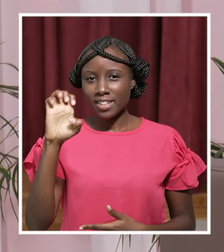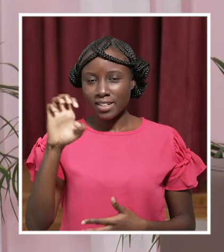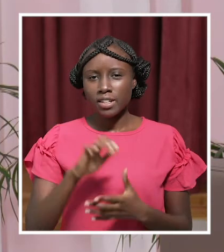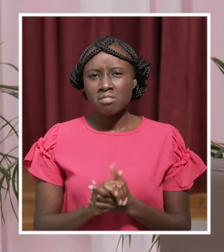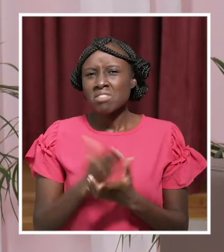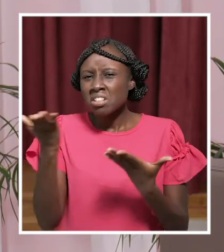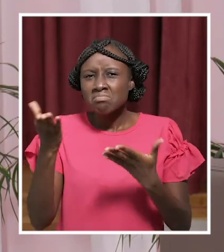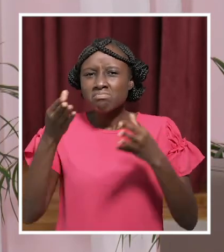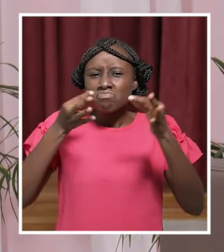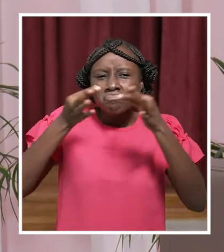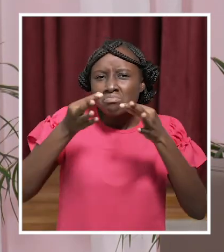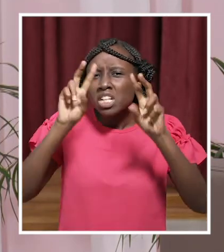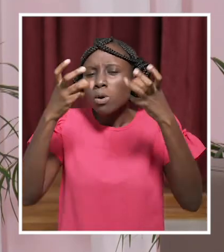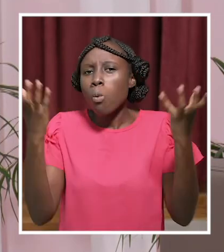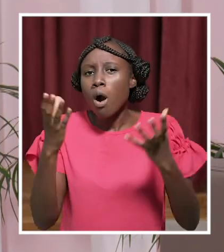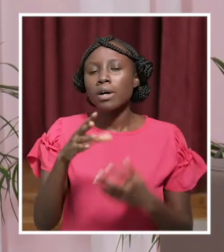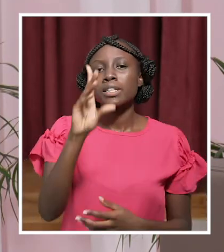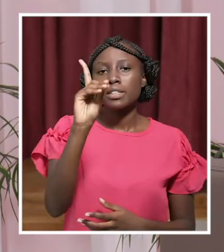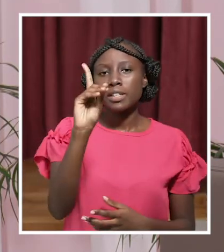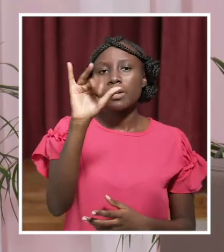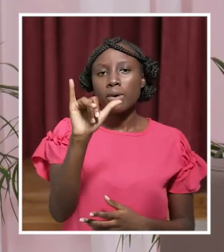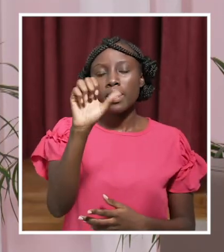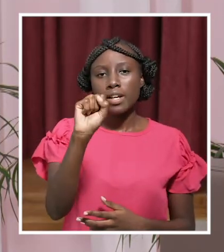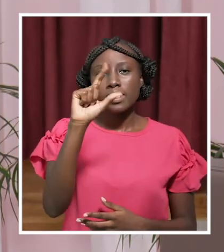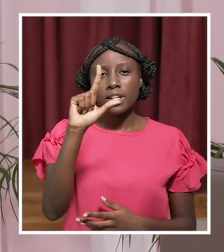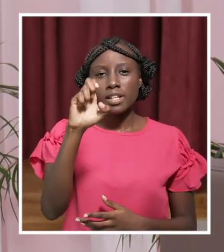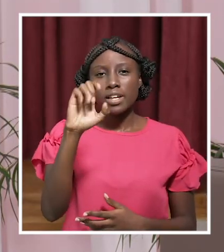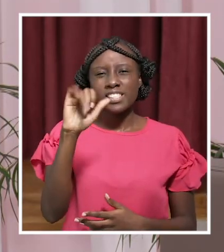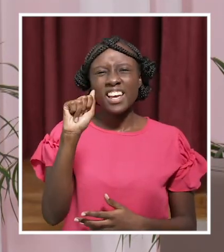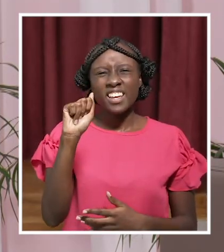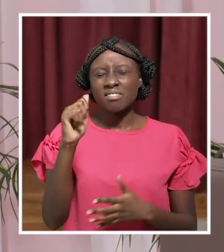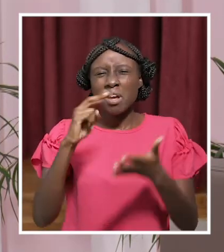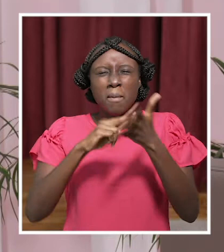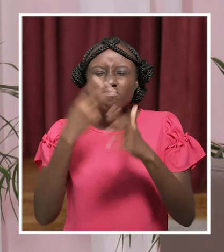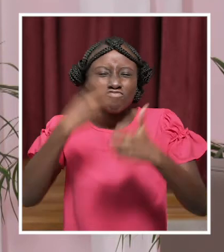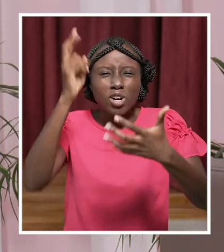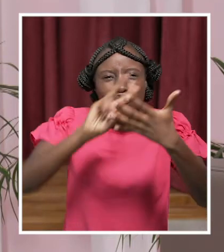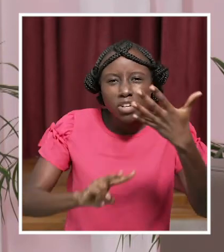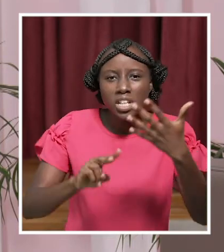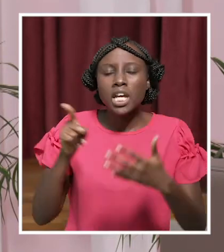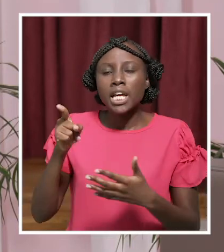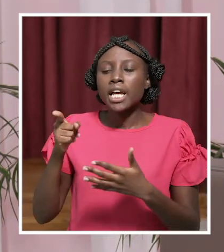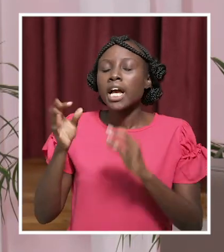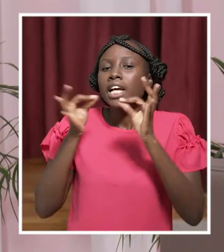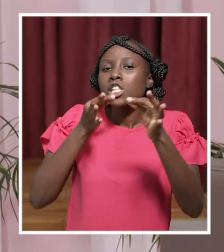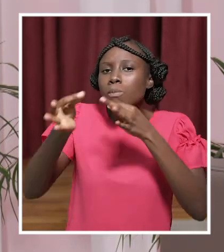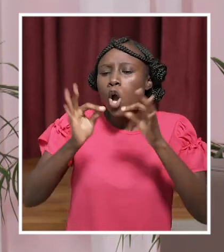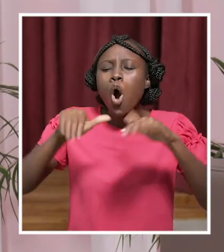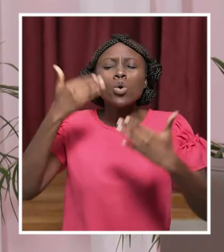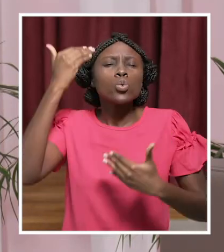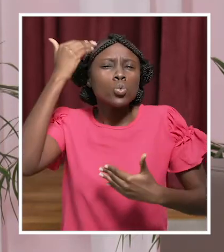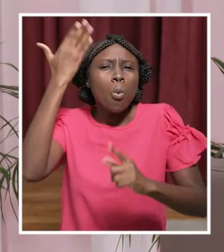the issue of dyslexia. What is dyslexia about? And probably in terms of some of the signs and symptoms, and of